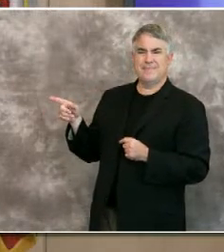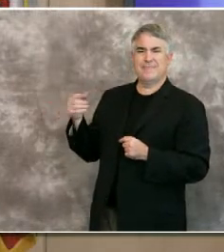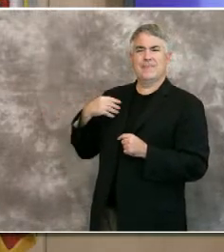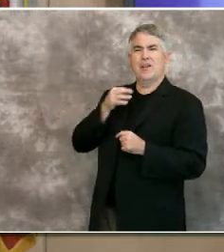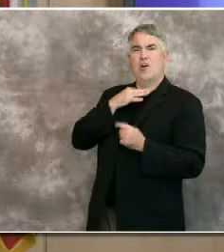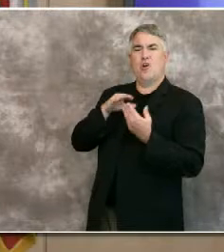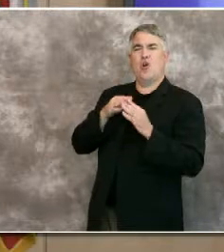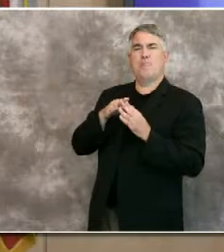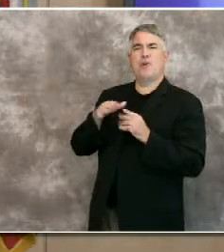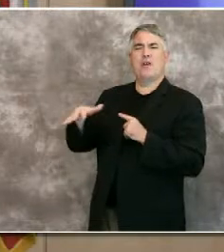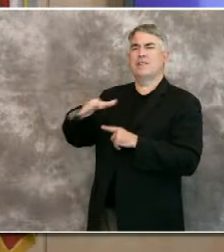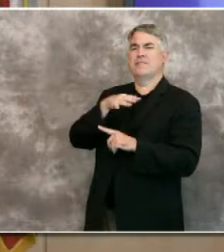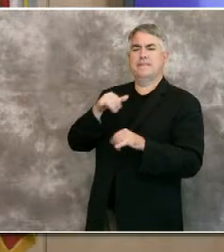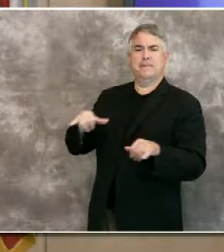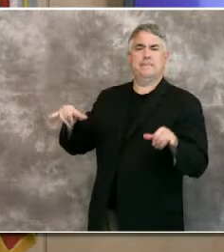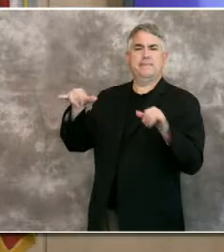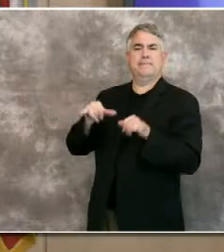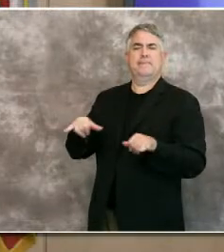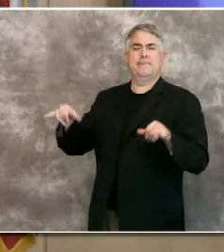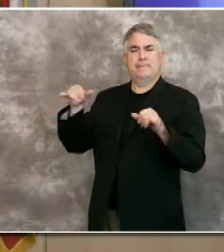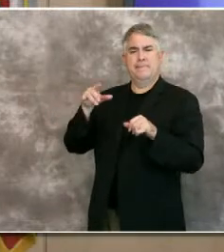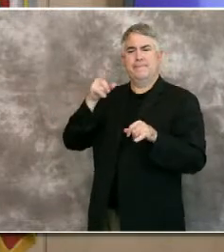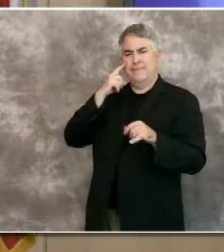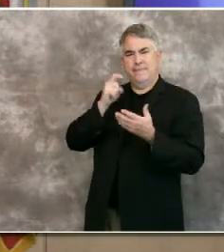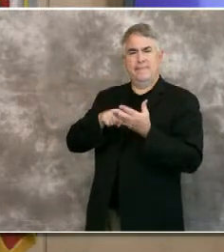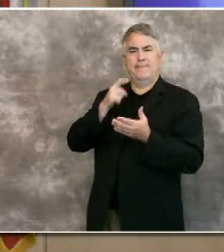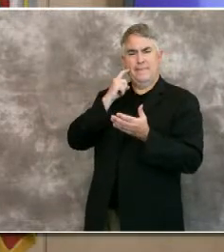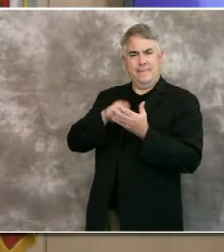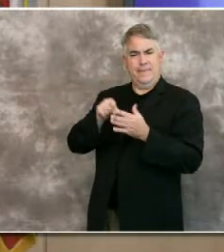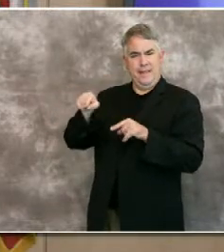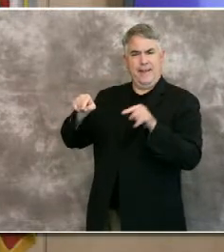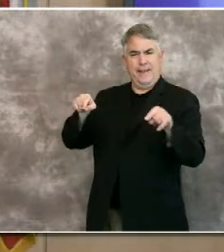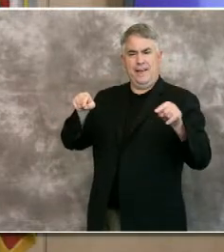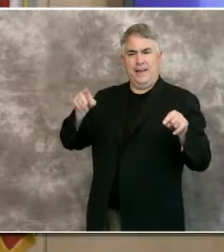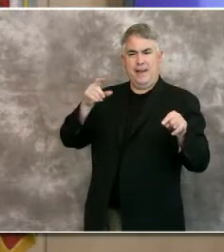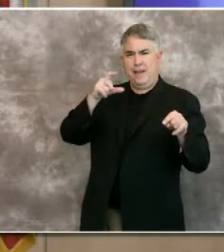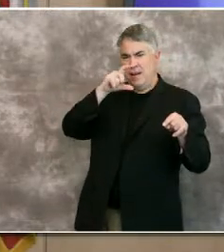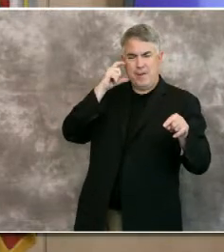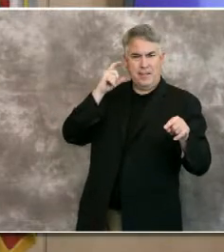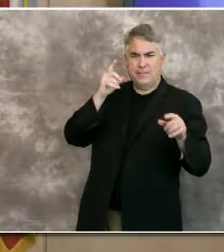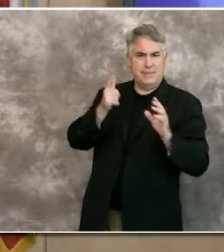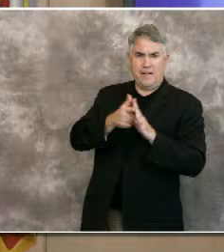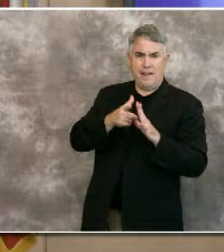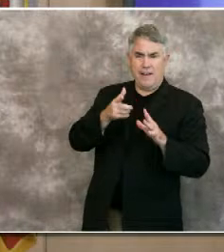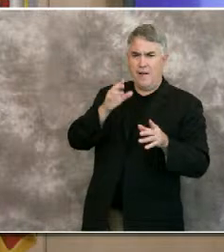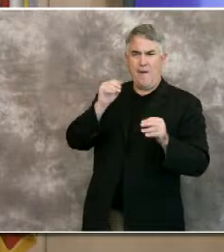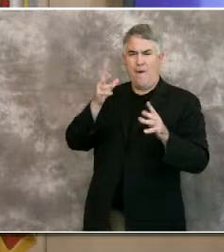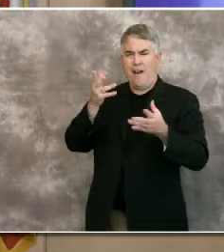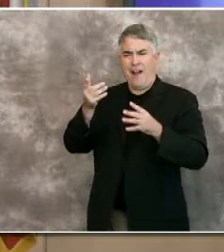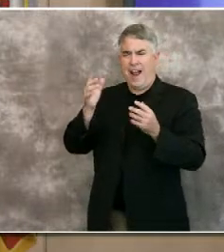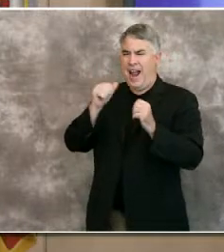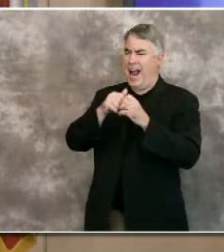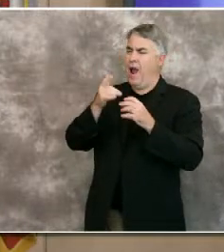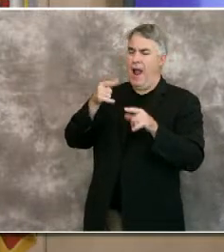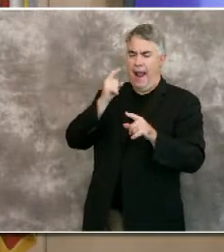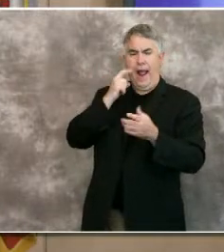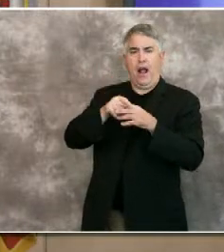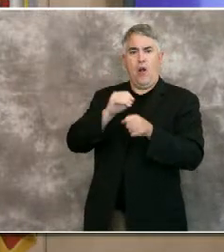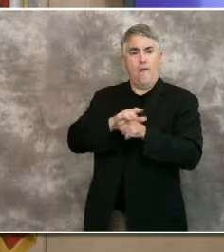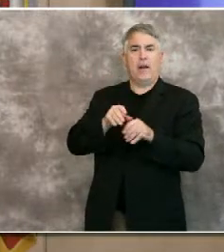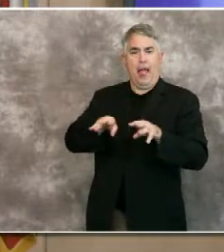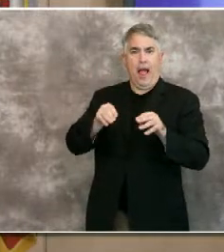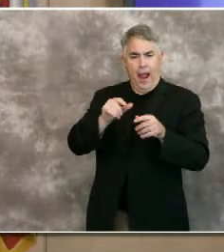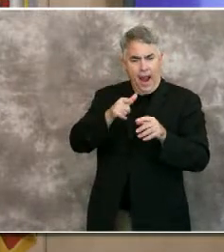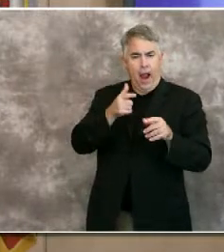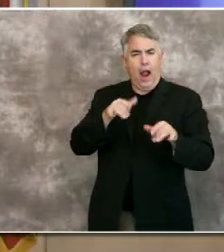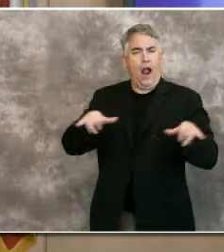As in, like, were these all the businesses not following like the mask mandates or employee guest screening protocols, not following sanitation measures? Well,